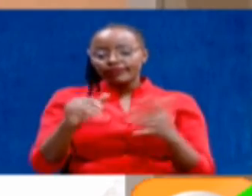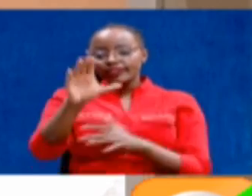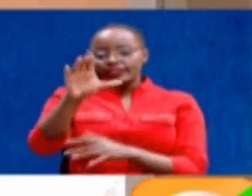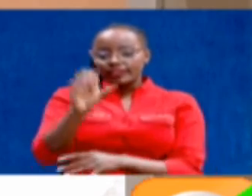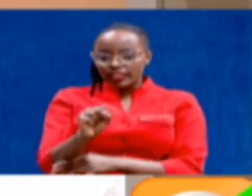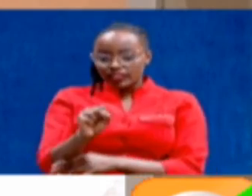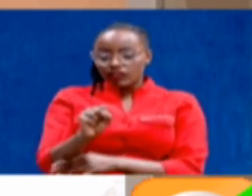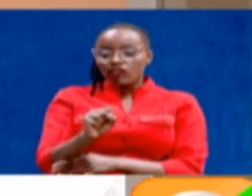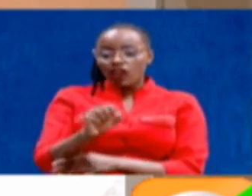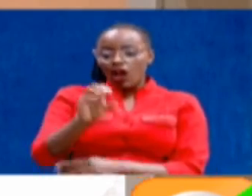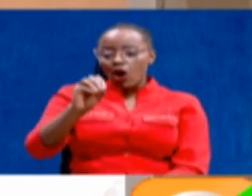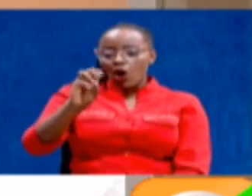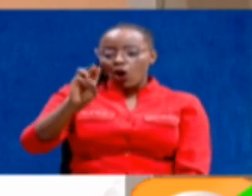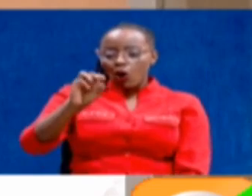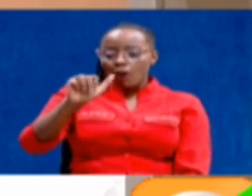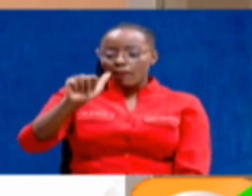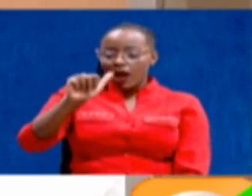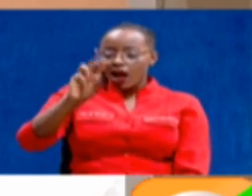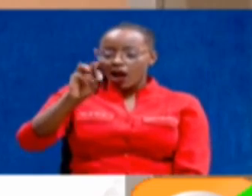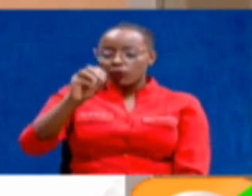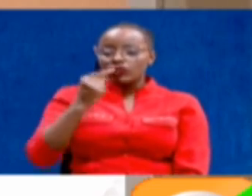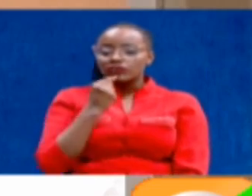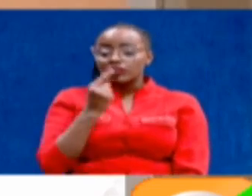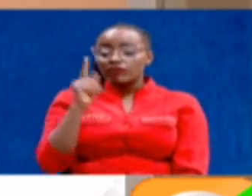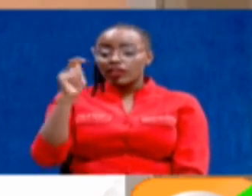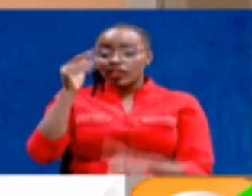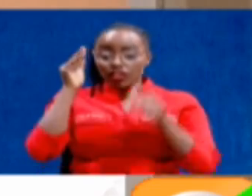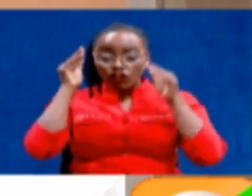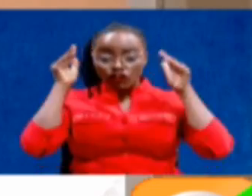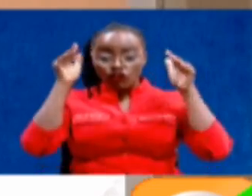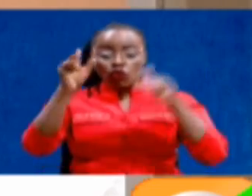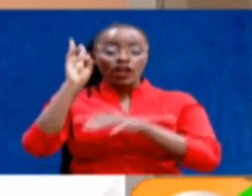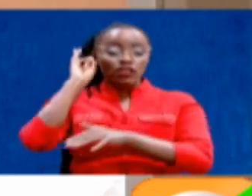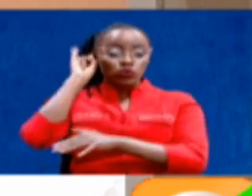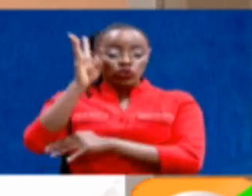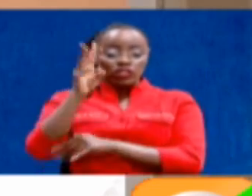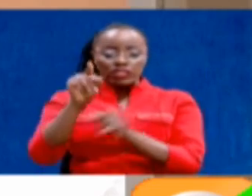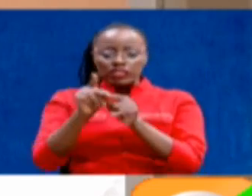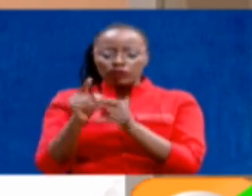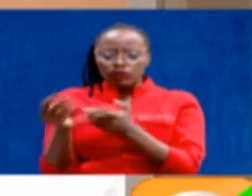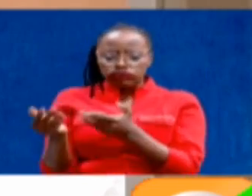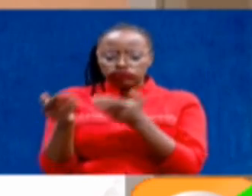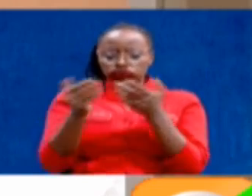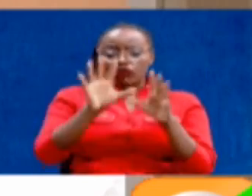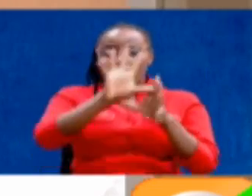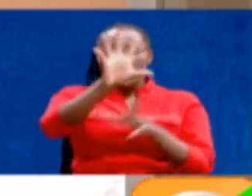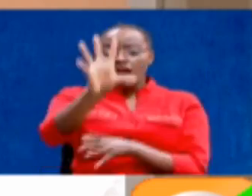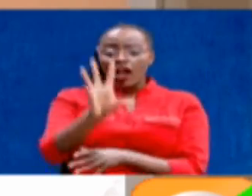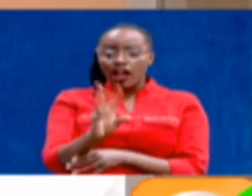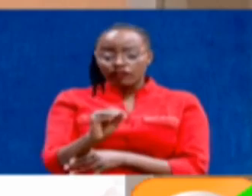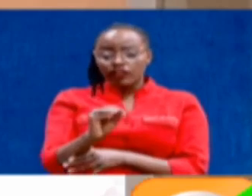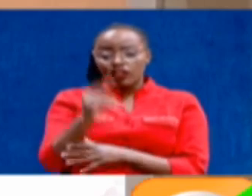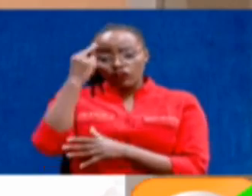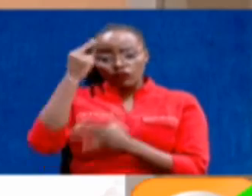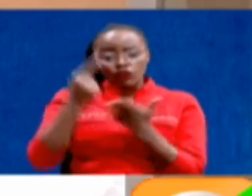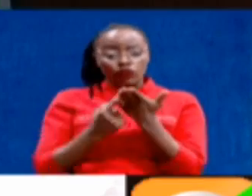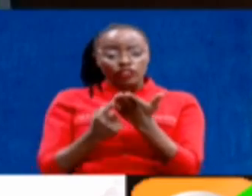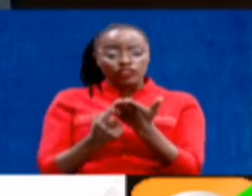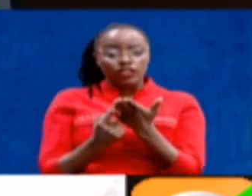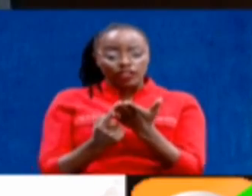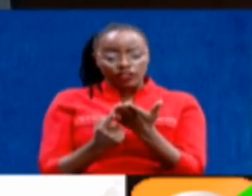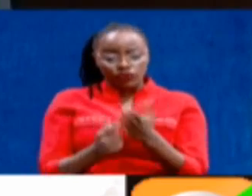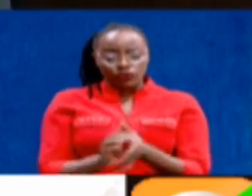Omamo, moreover, reiterated that Kenya will remain focused on bringing African issues to the table.